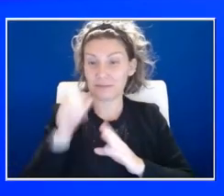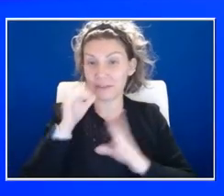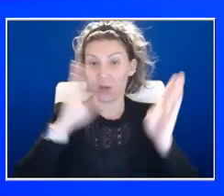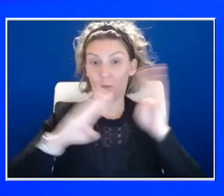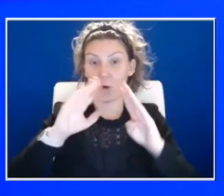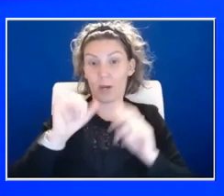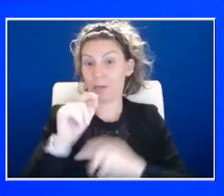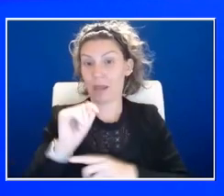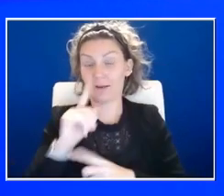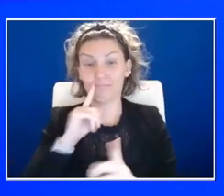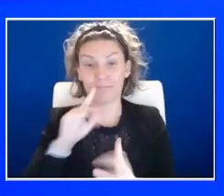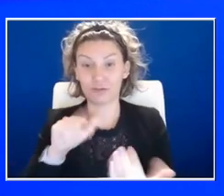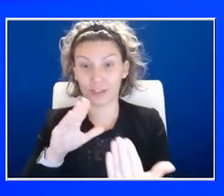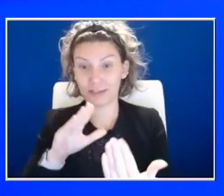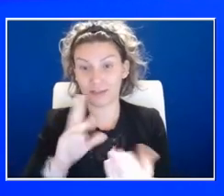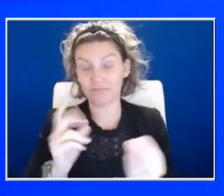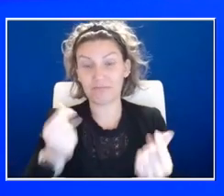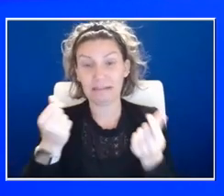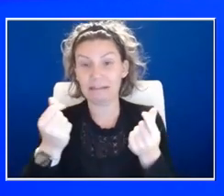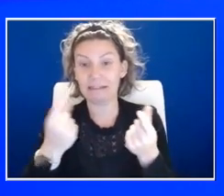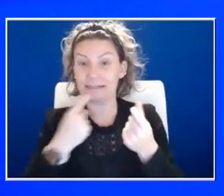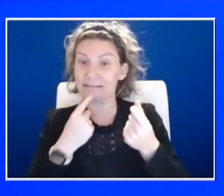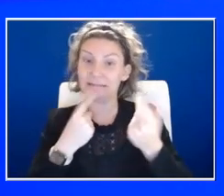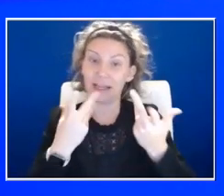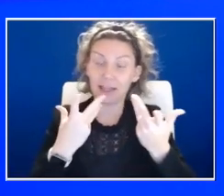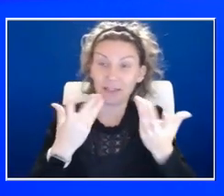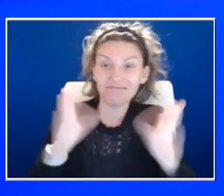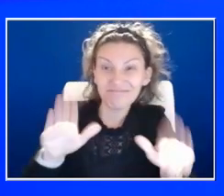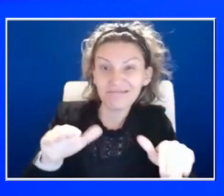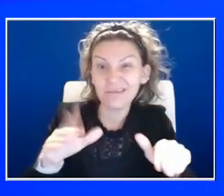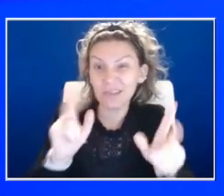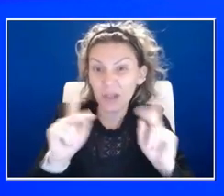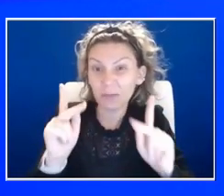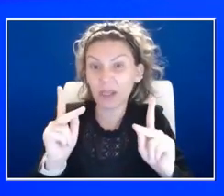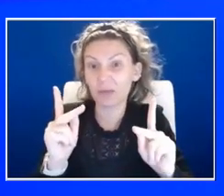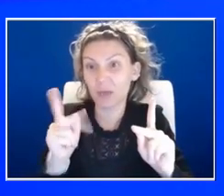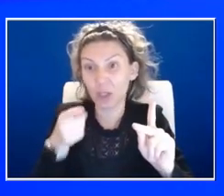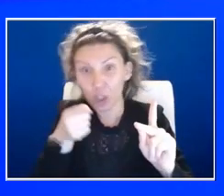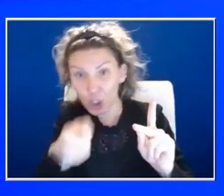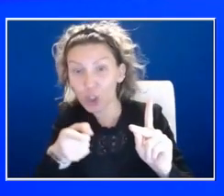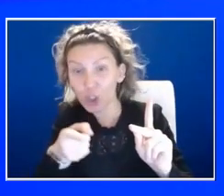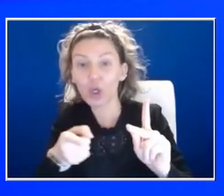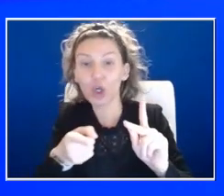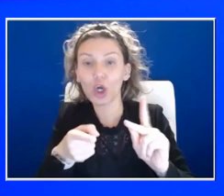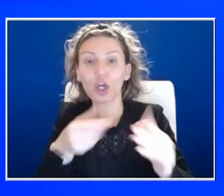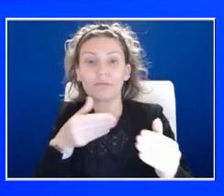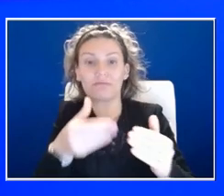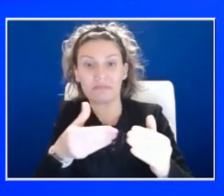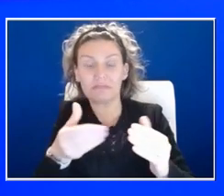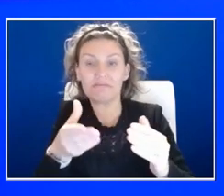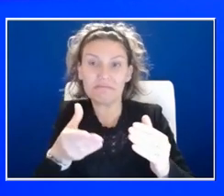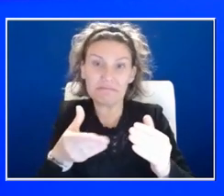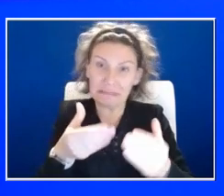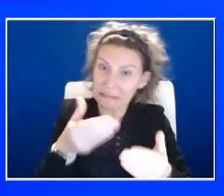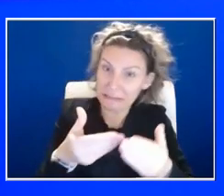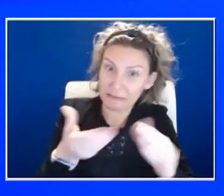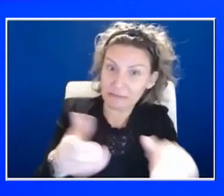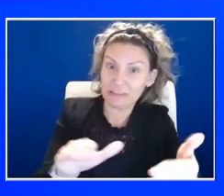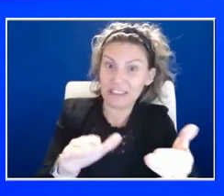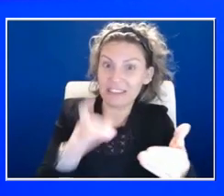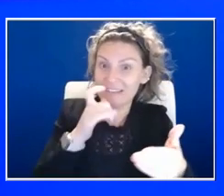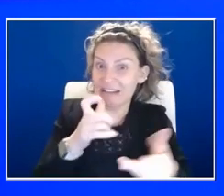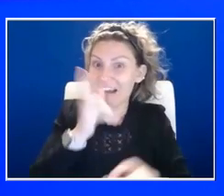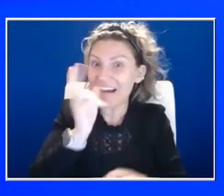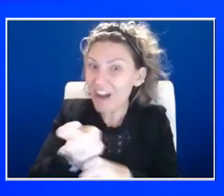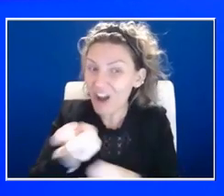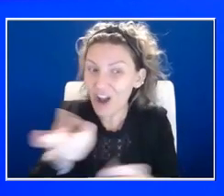it immediately and say, look, you are getting close to death, and you don't want it to be a hard death. Mm-hmm. And